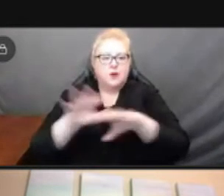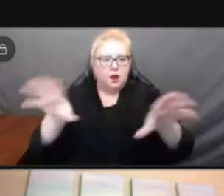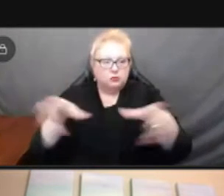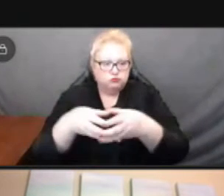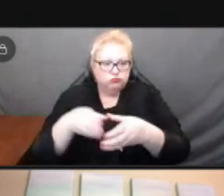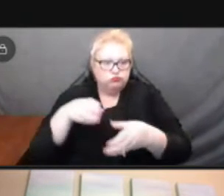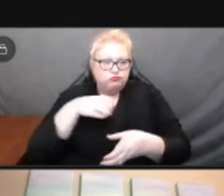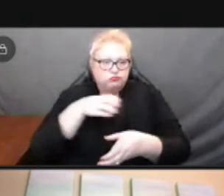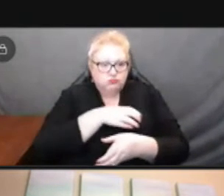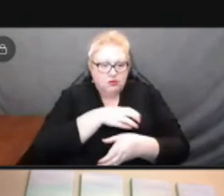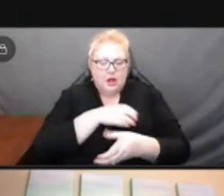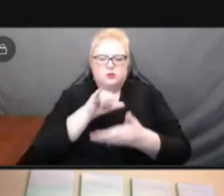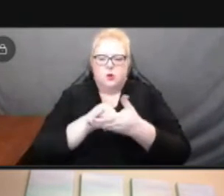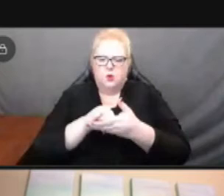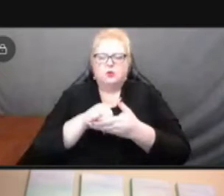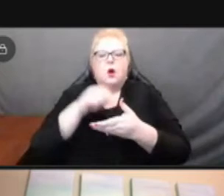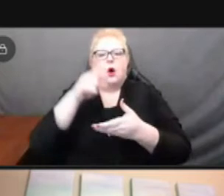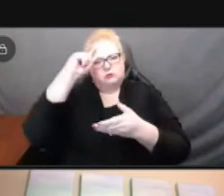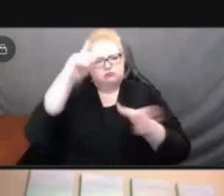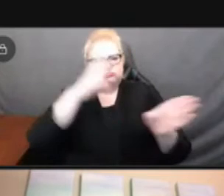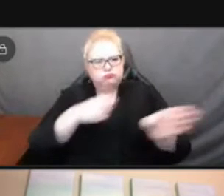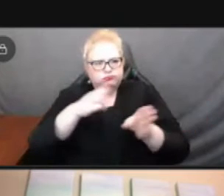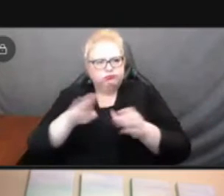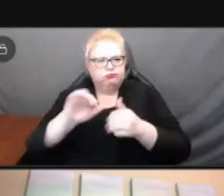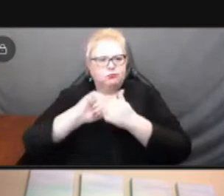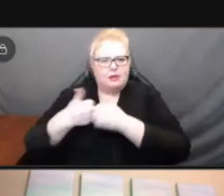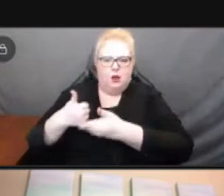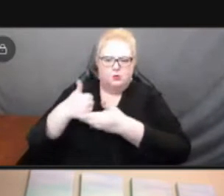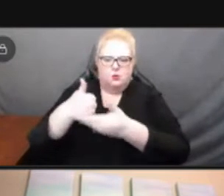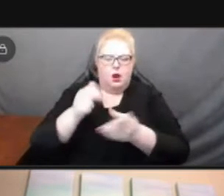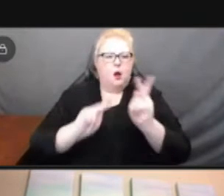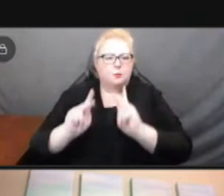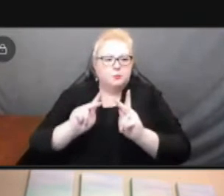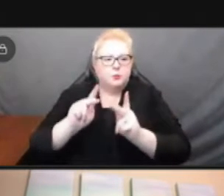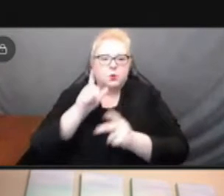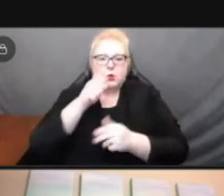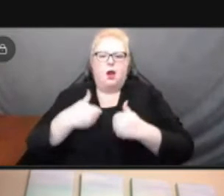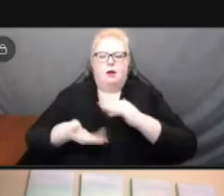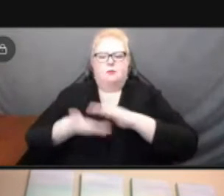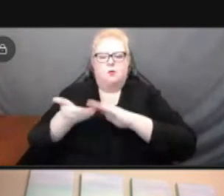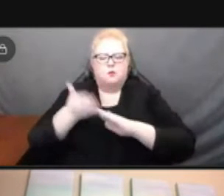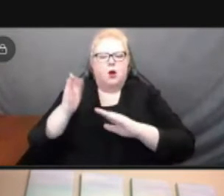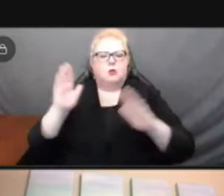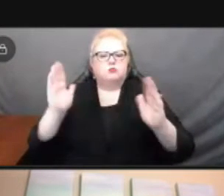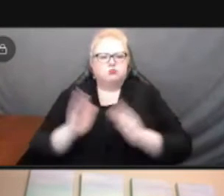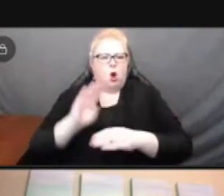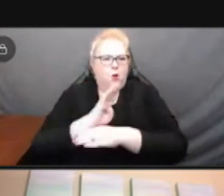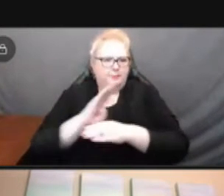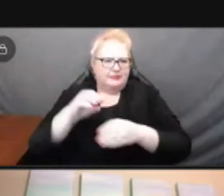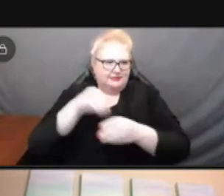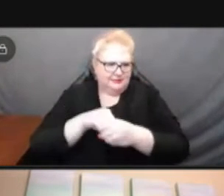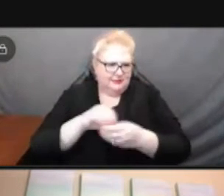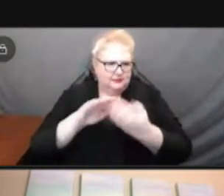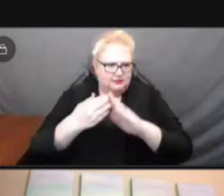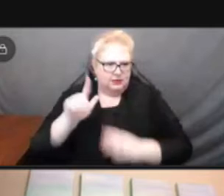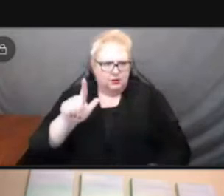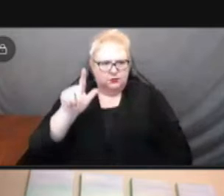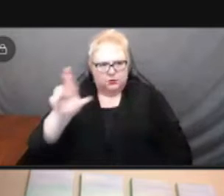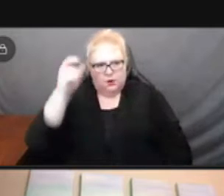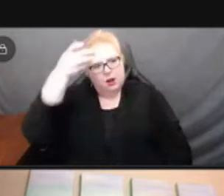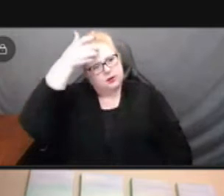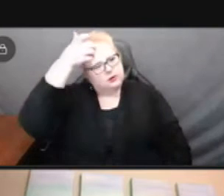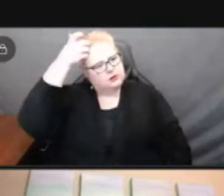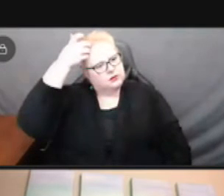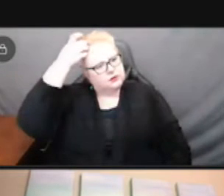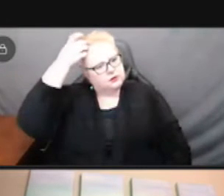affecting small businesses in the city of Little Rock, Arkansas, and for the purposes. City Director Antoine Phillips. Thank